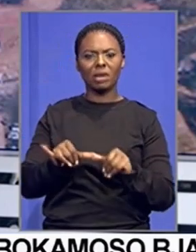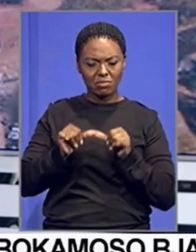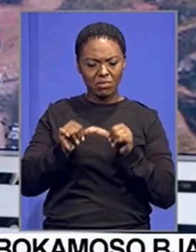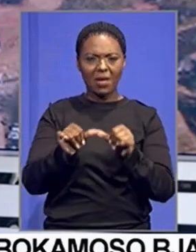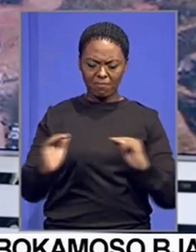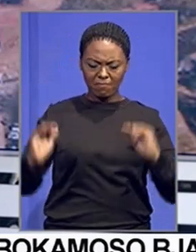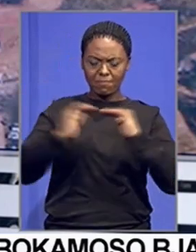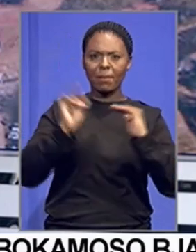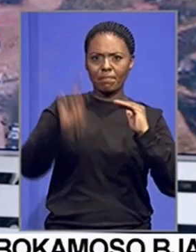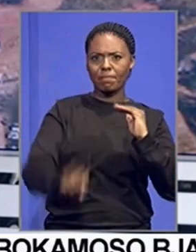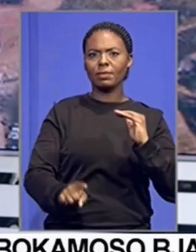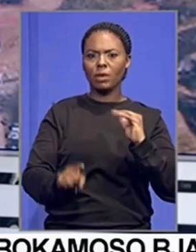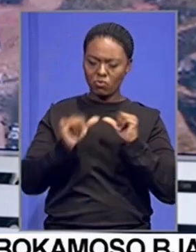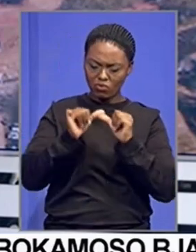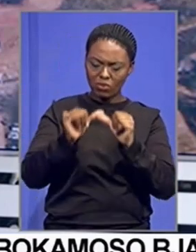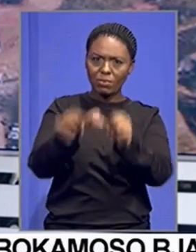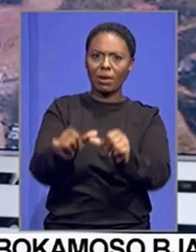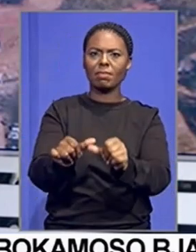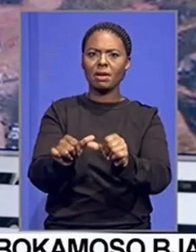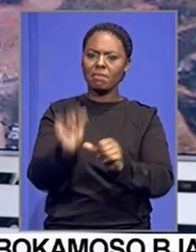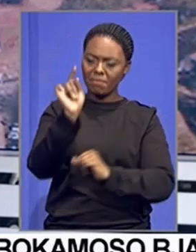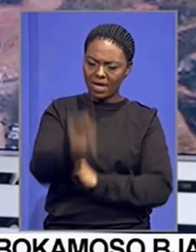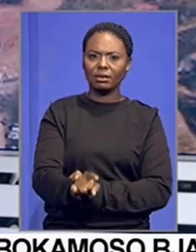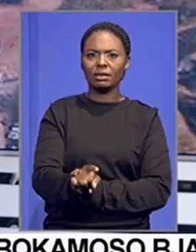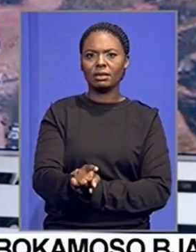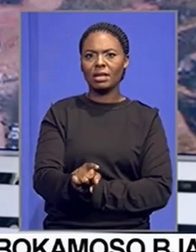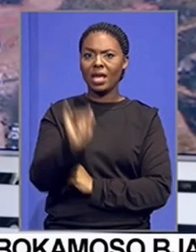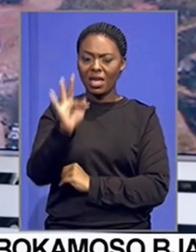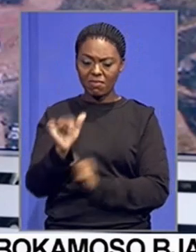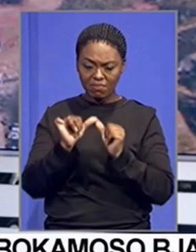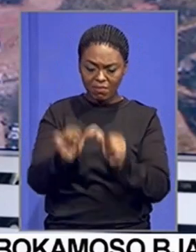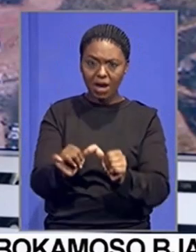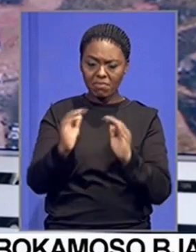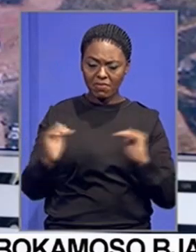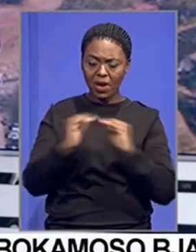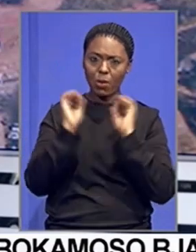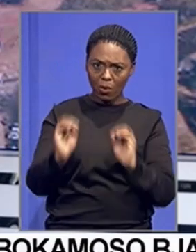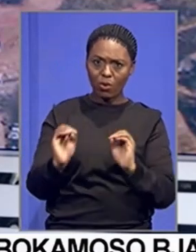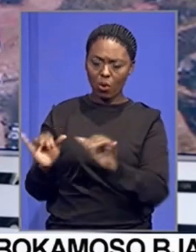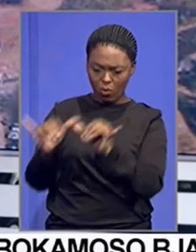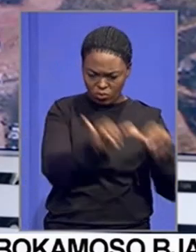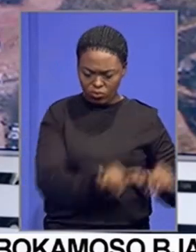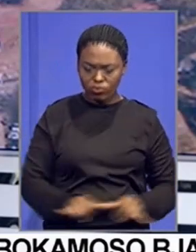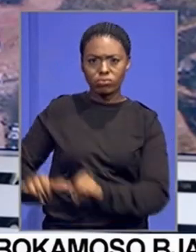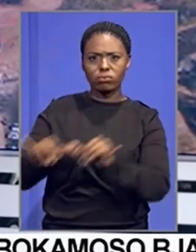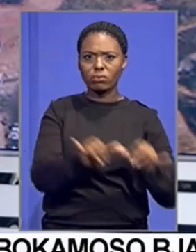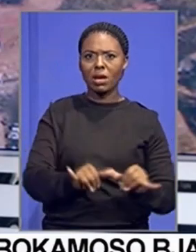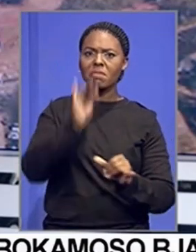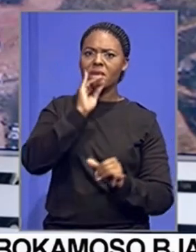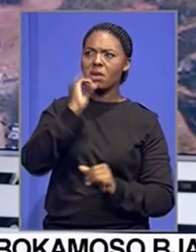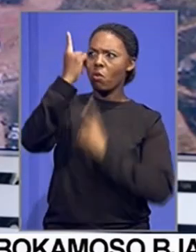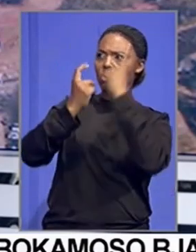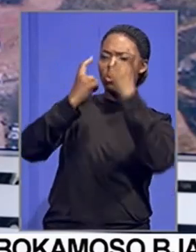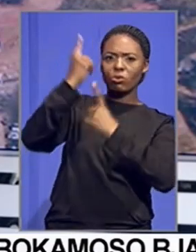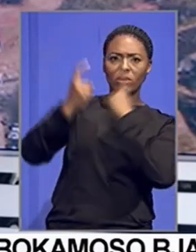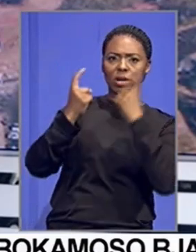where there is consistency, you won't have questions that people will